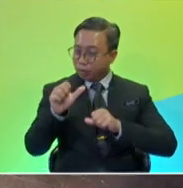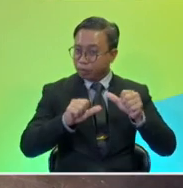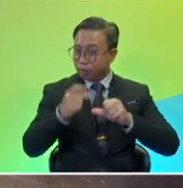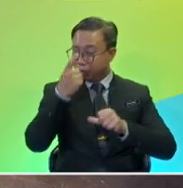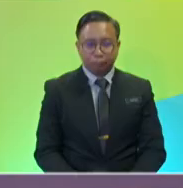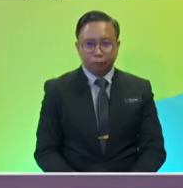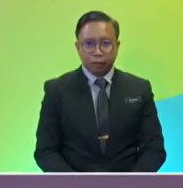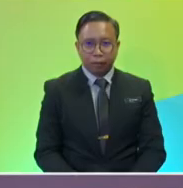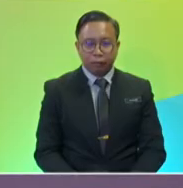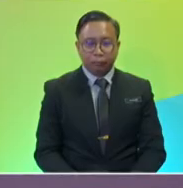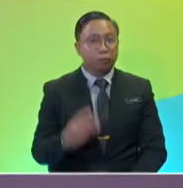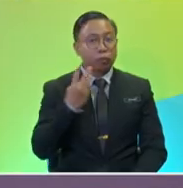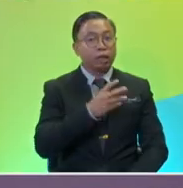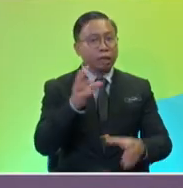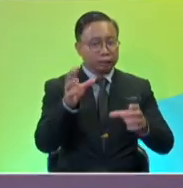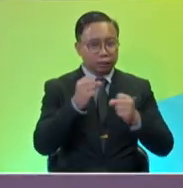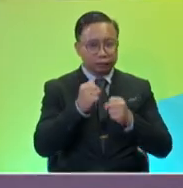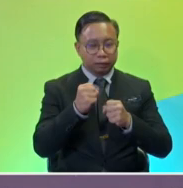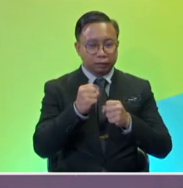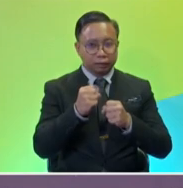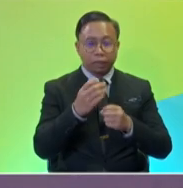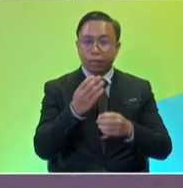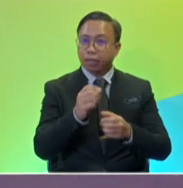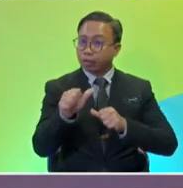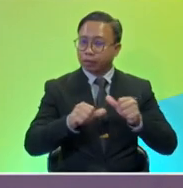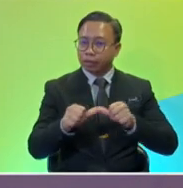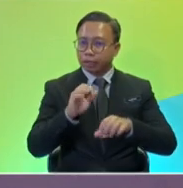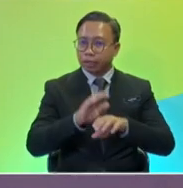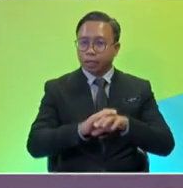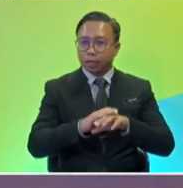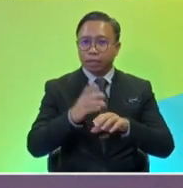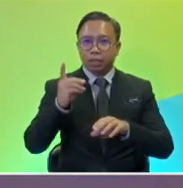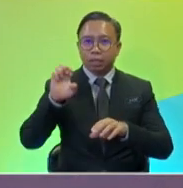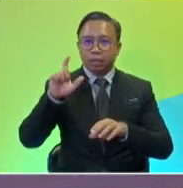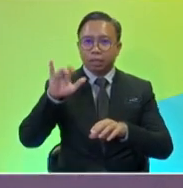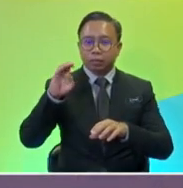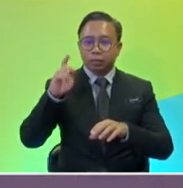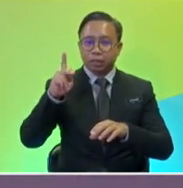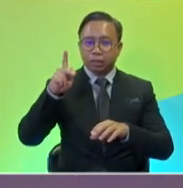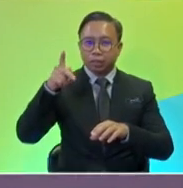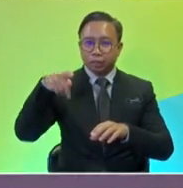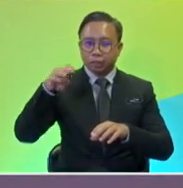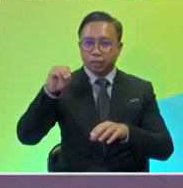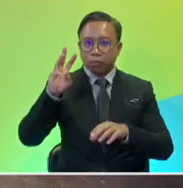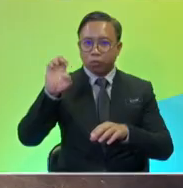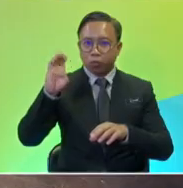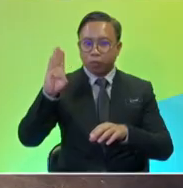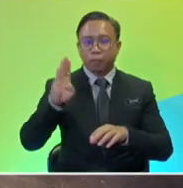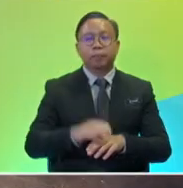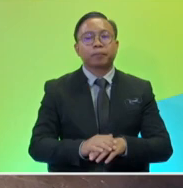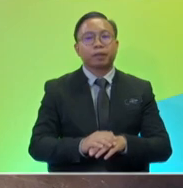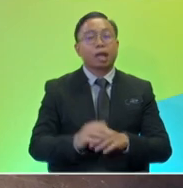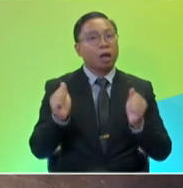topic? We can get more enrichment activities at the 5KPM website. There you go. And